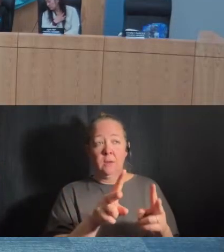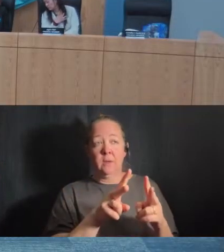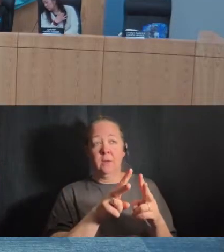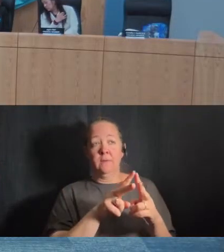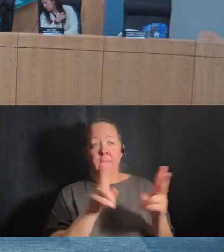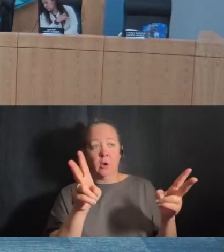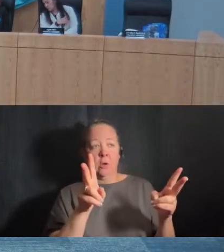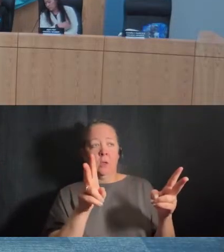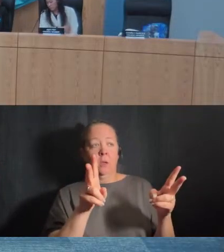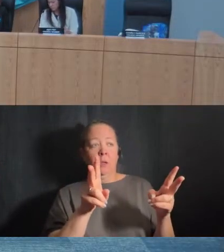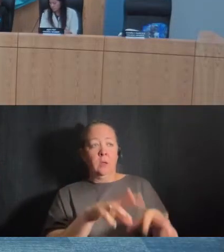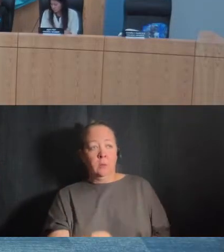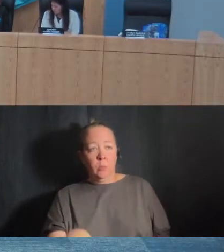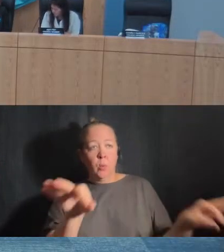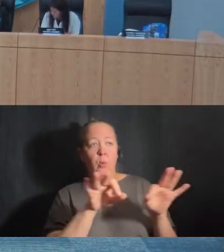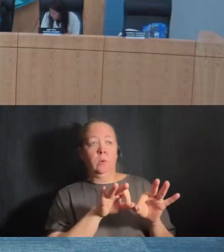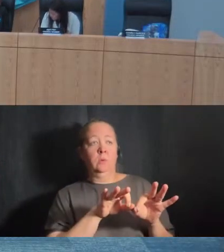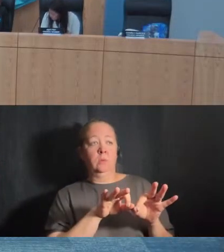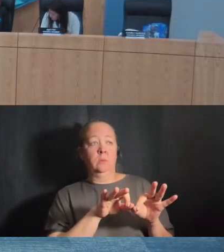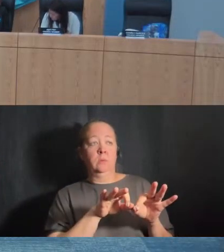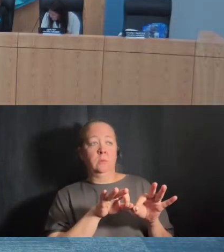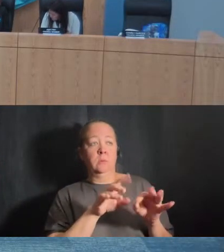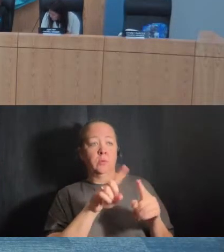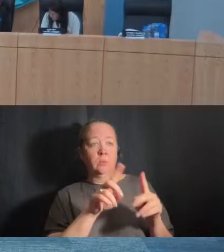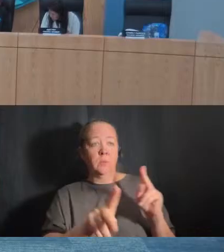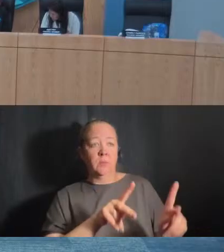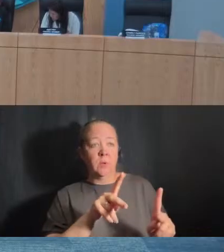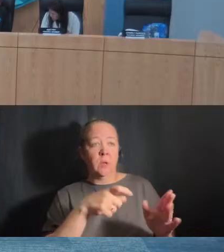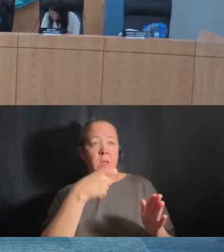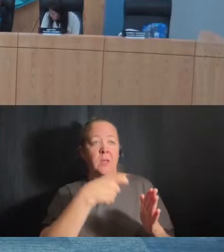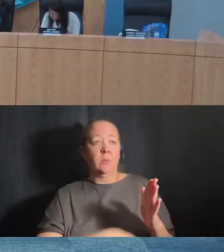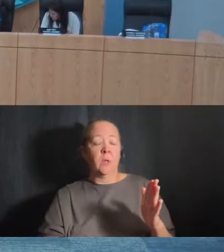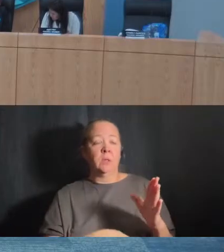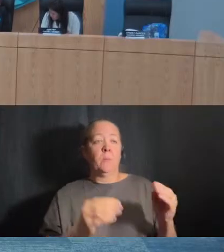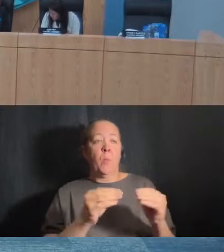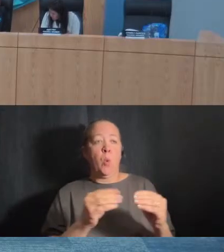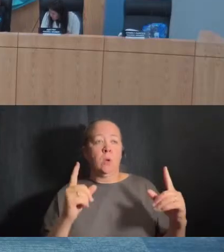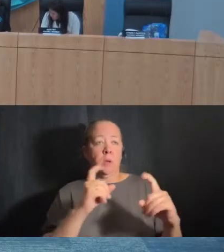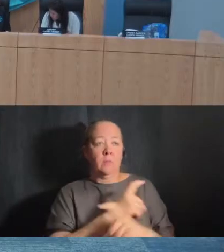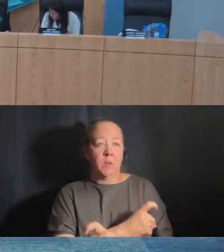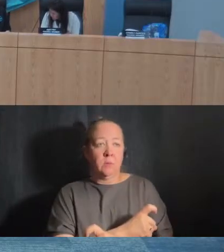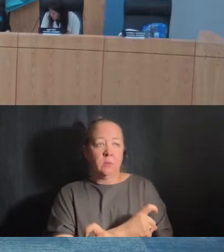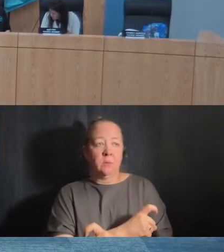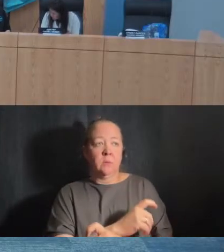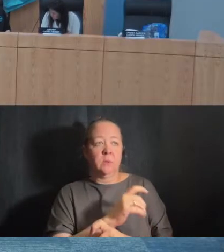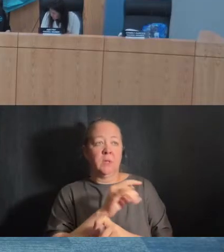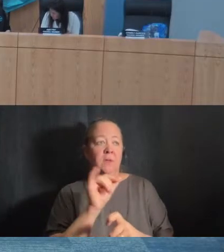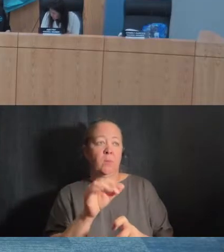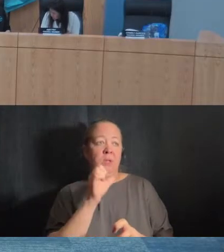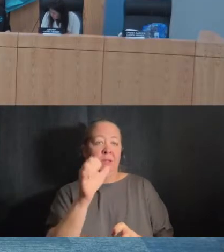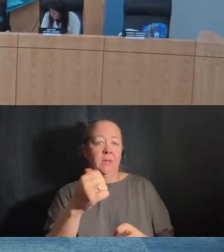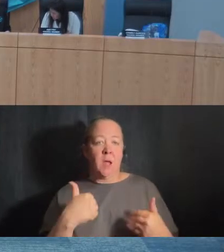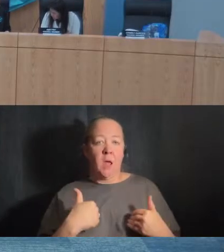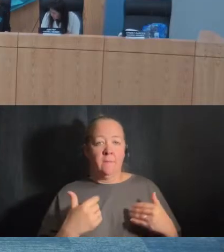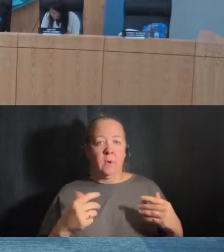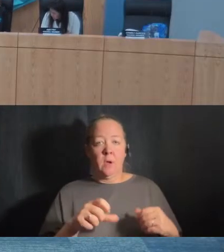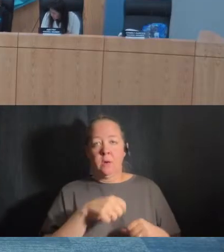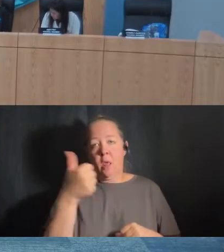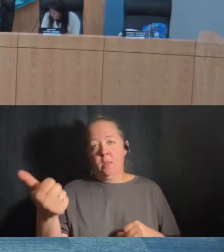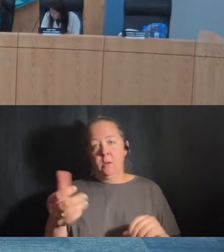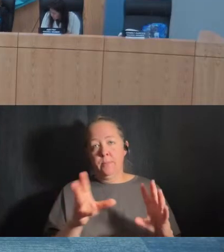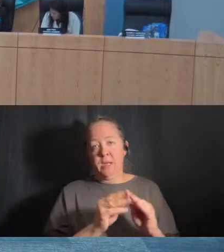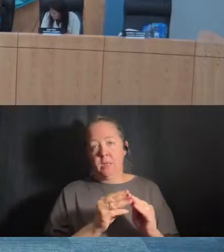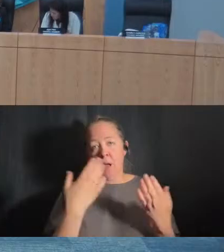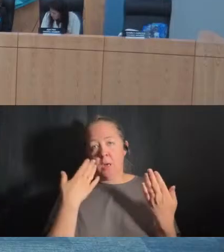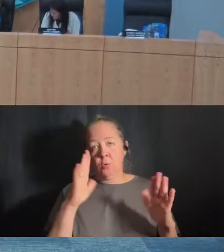the expenditures are much more complicated. So without having another meeting, I don't know how we would know what to publish